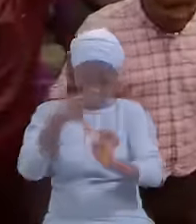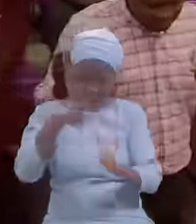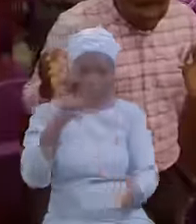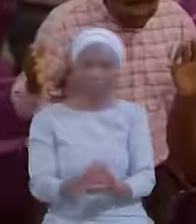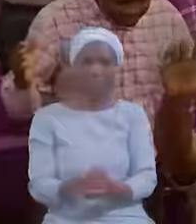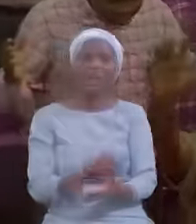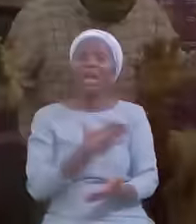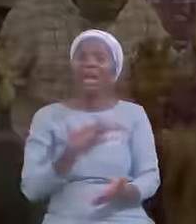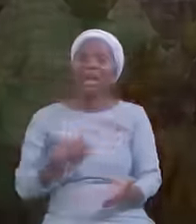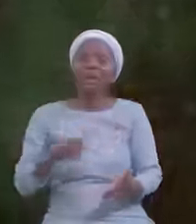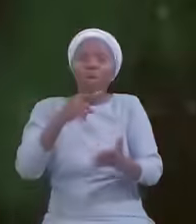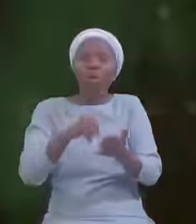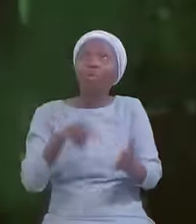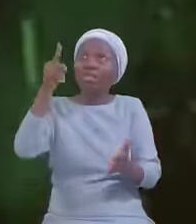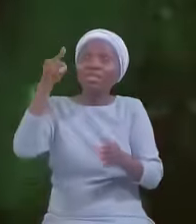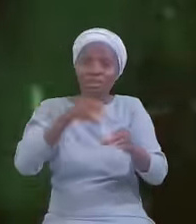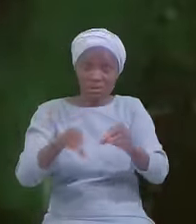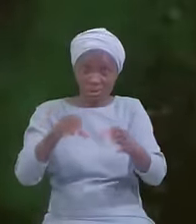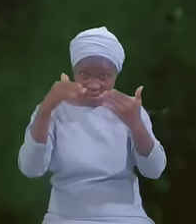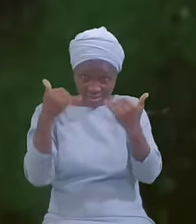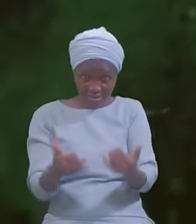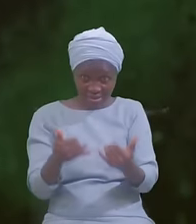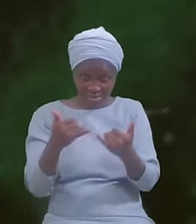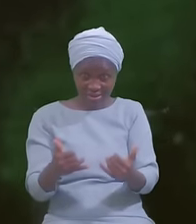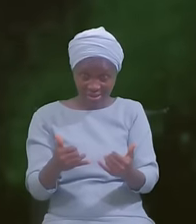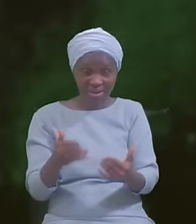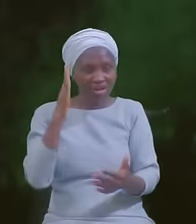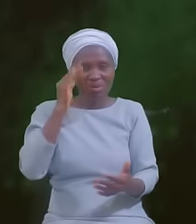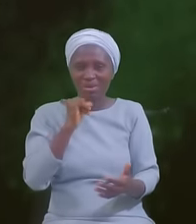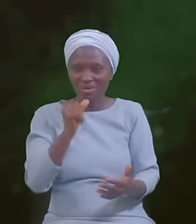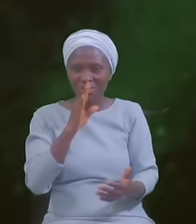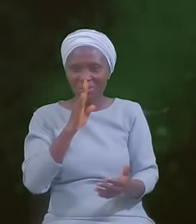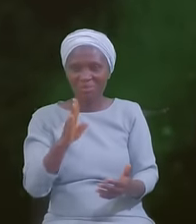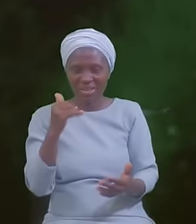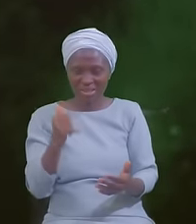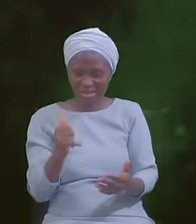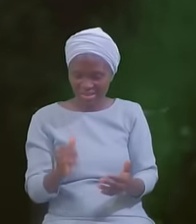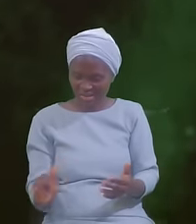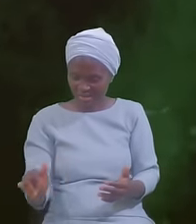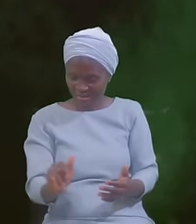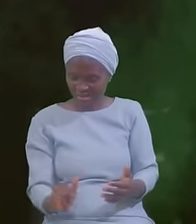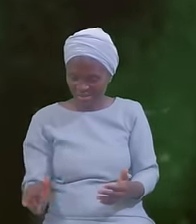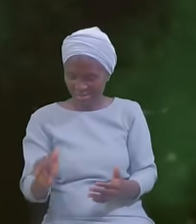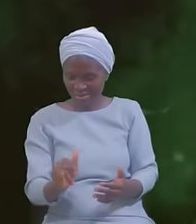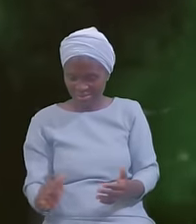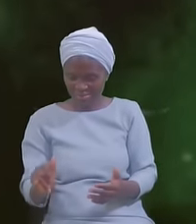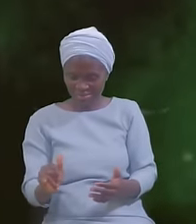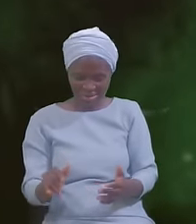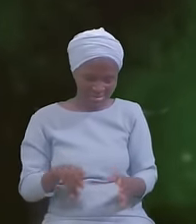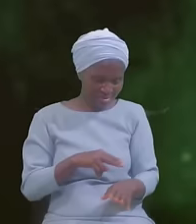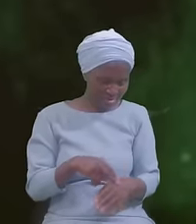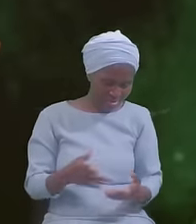And what he does now will not be a common, average,